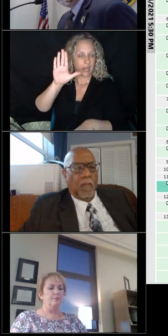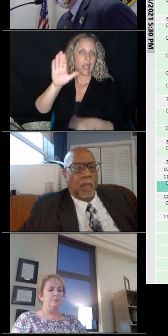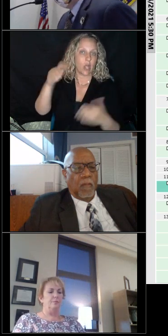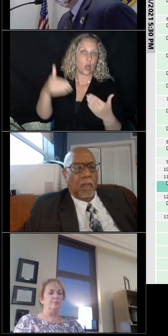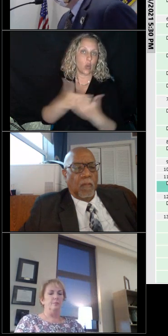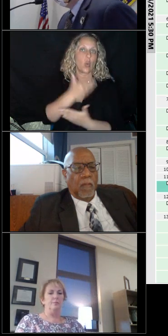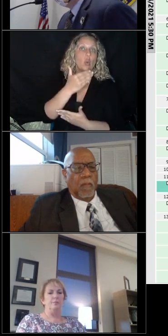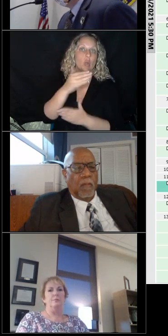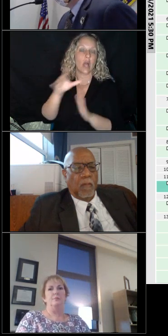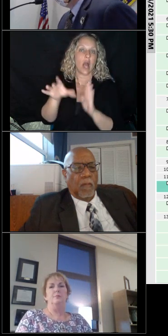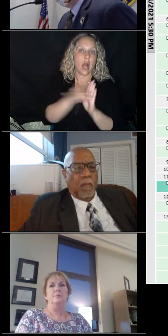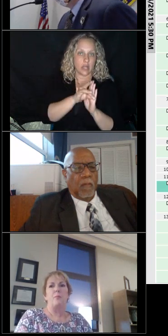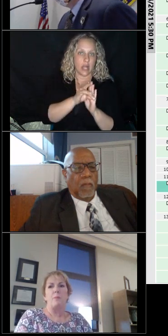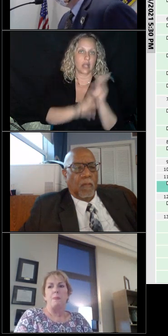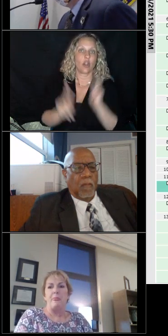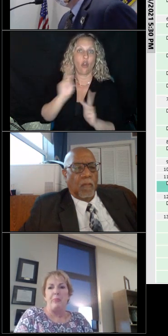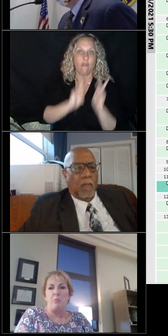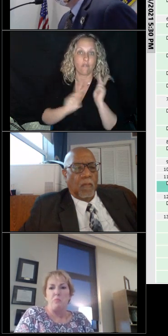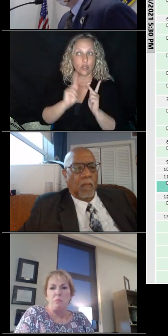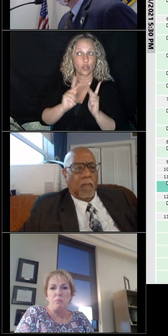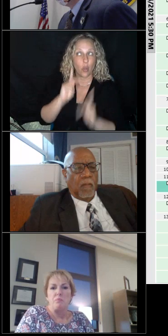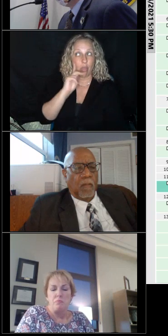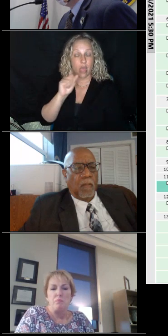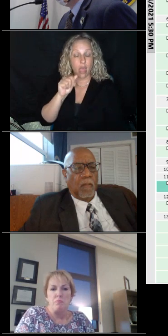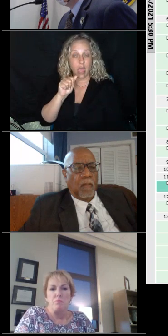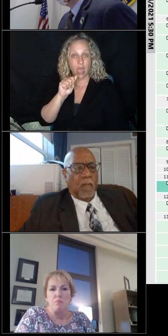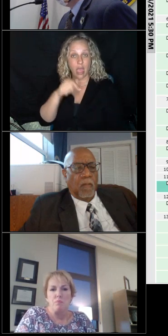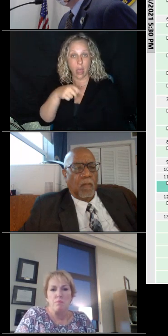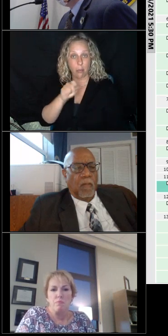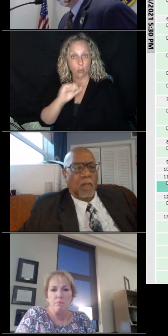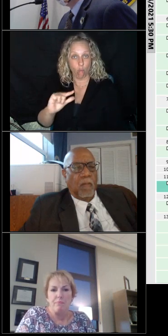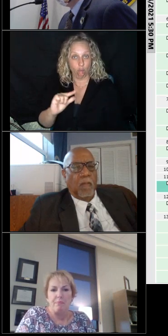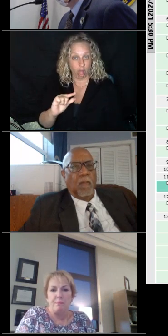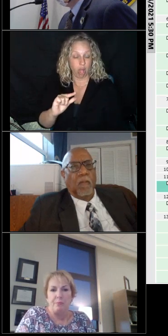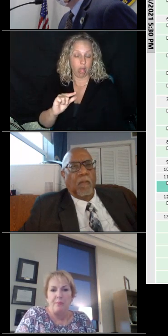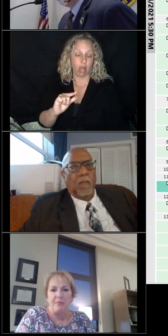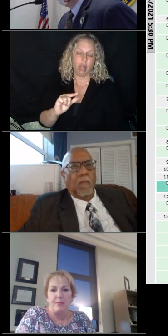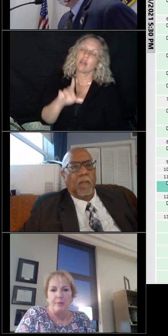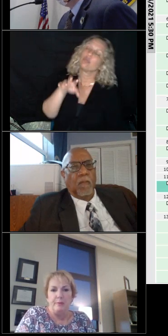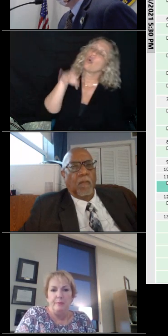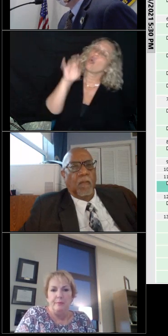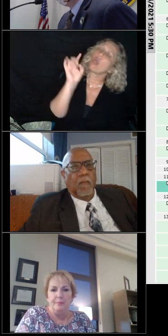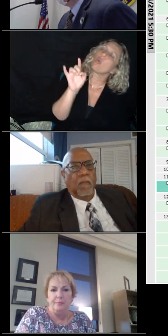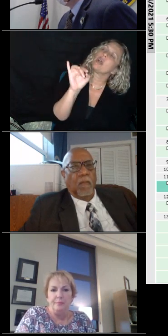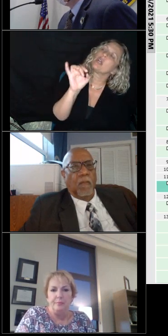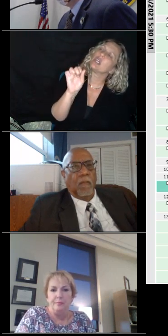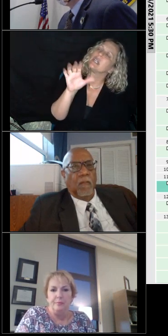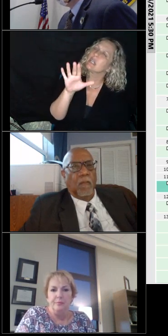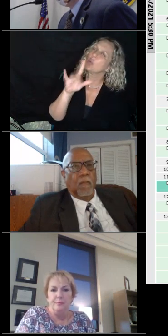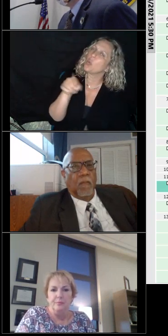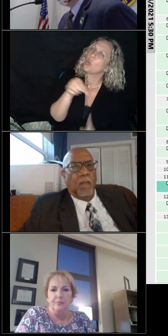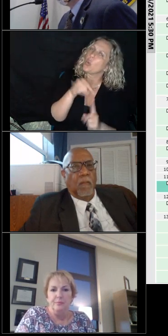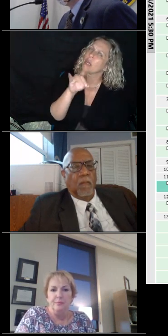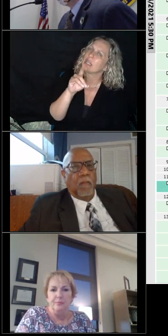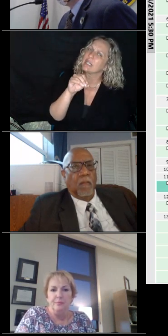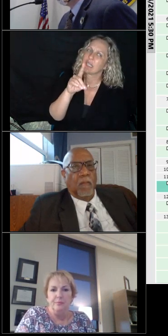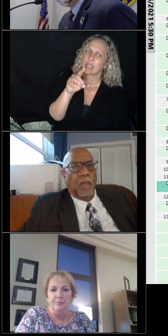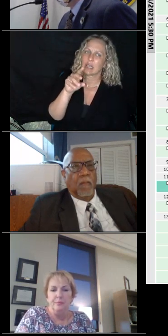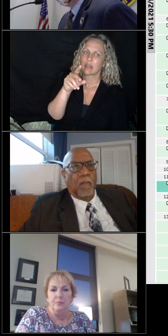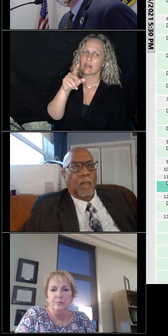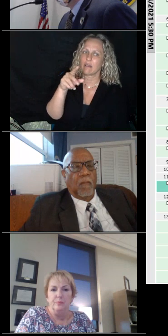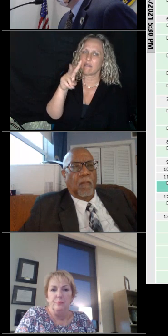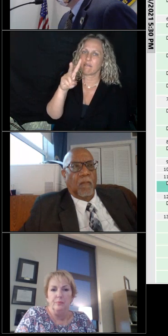So that probably will be in April. So the question is that so when did Vice Mayor